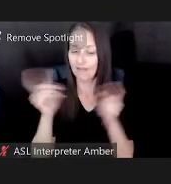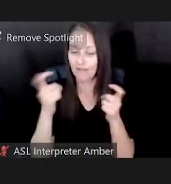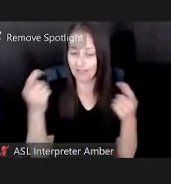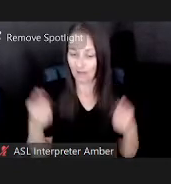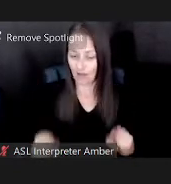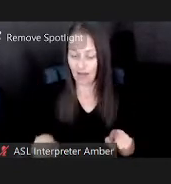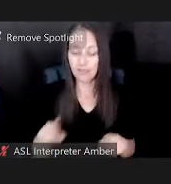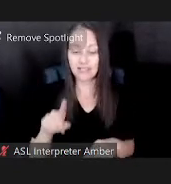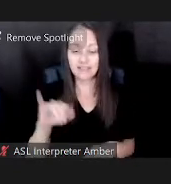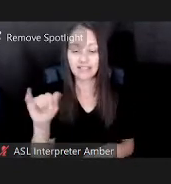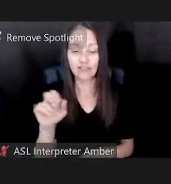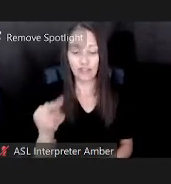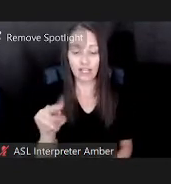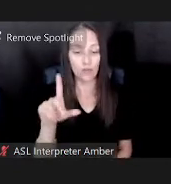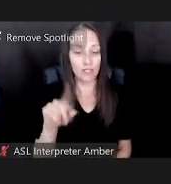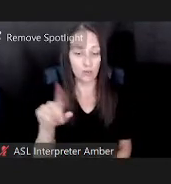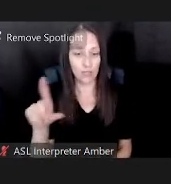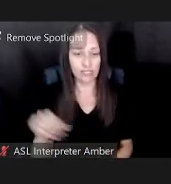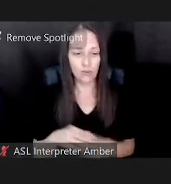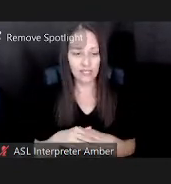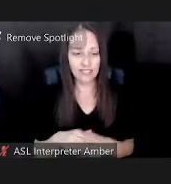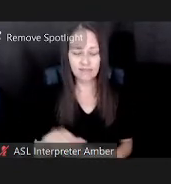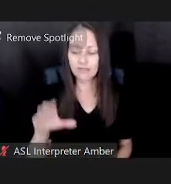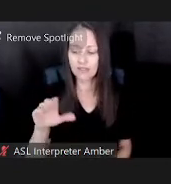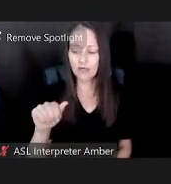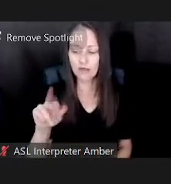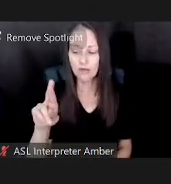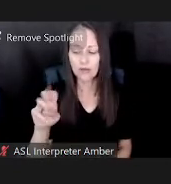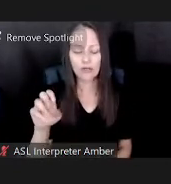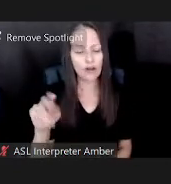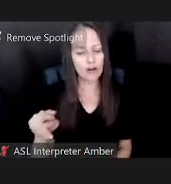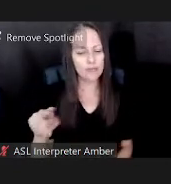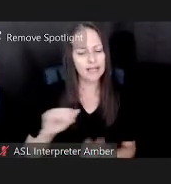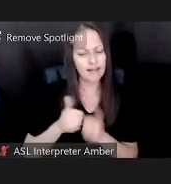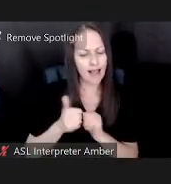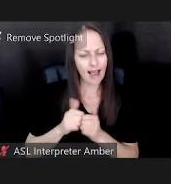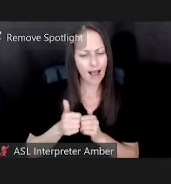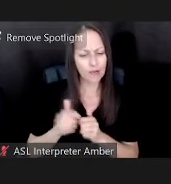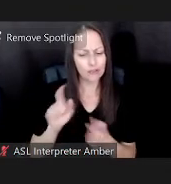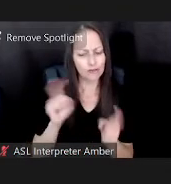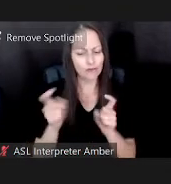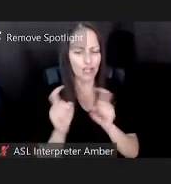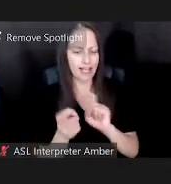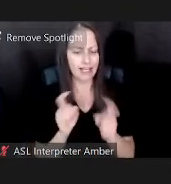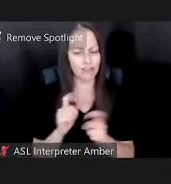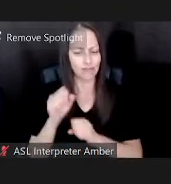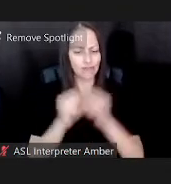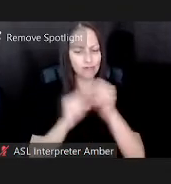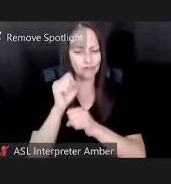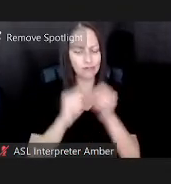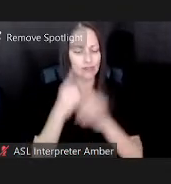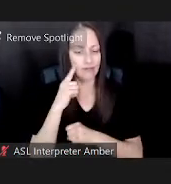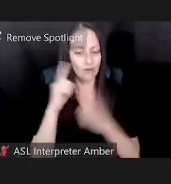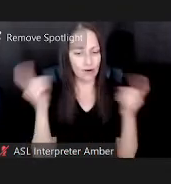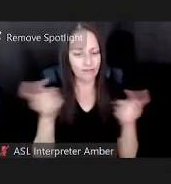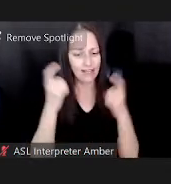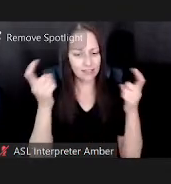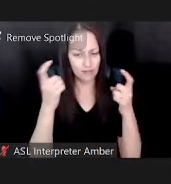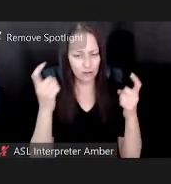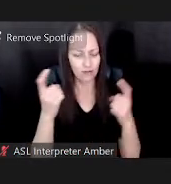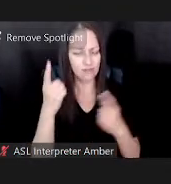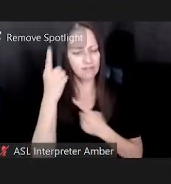of 2020. Carmen, how did you restructure the festival, taking into consideration the social